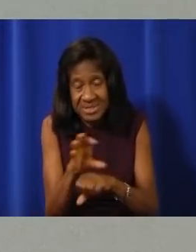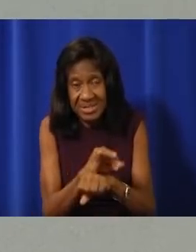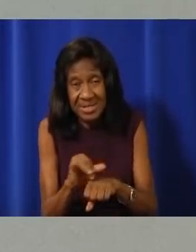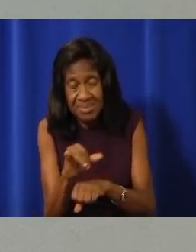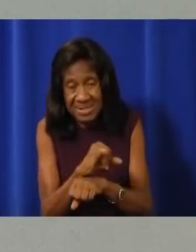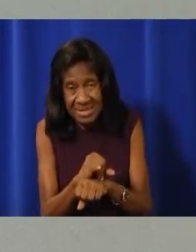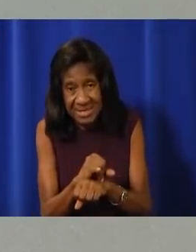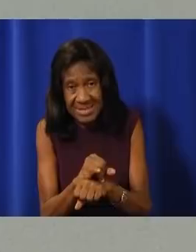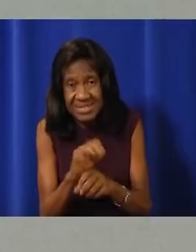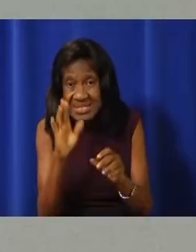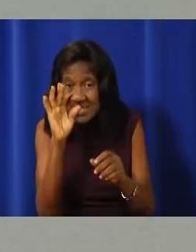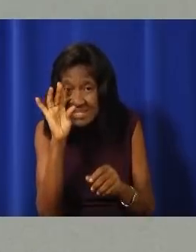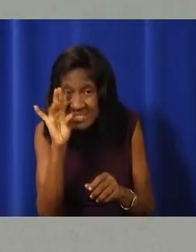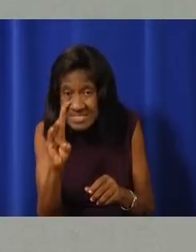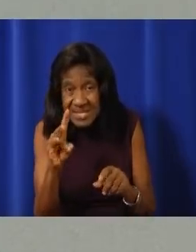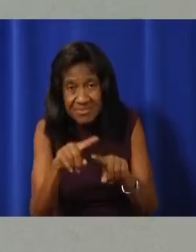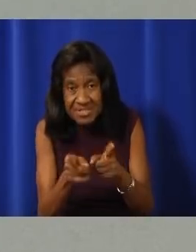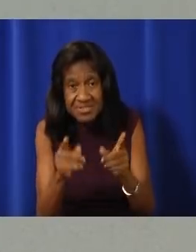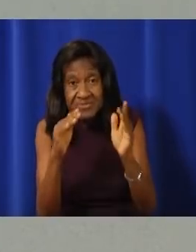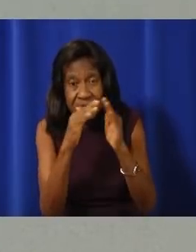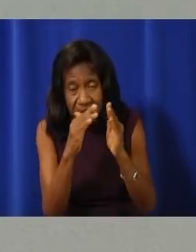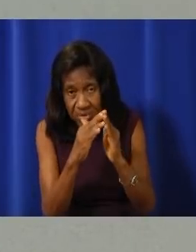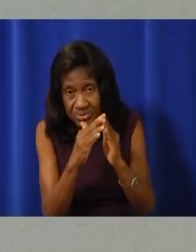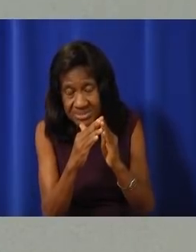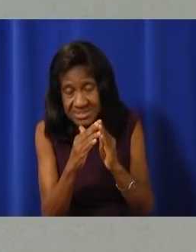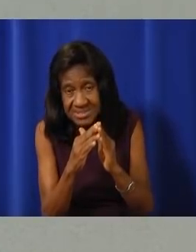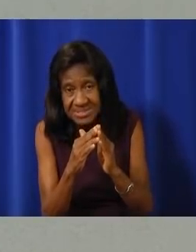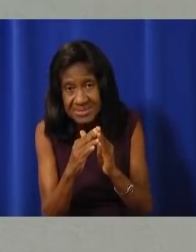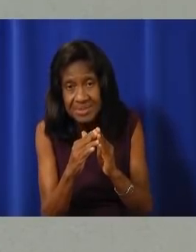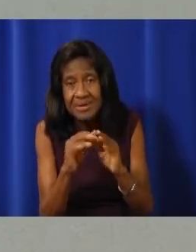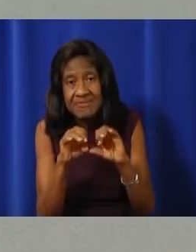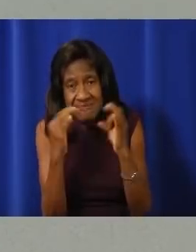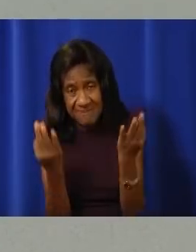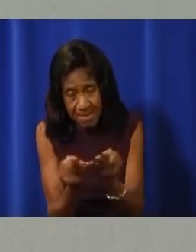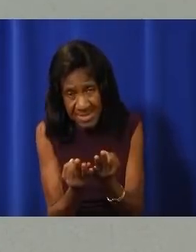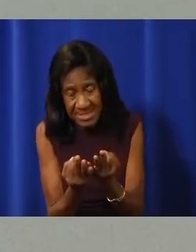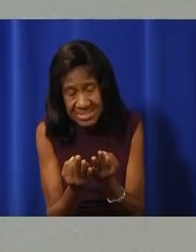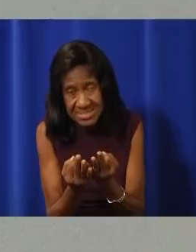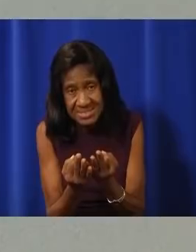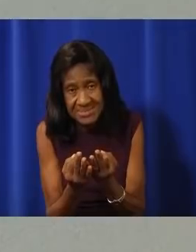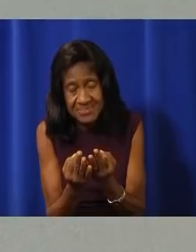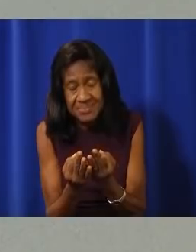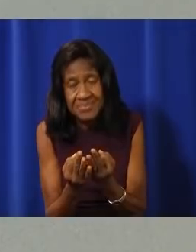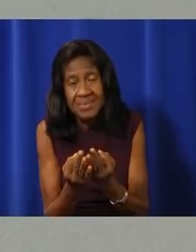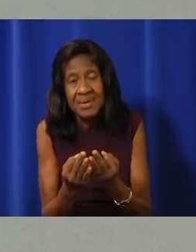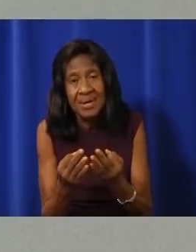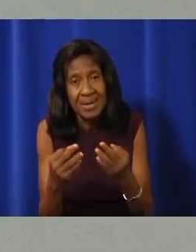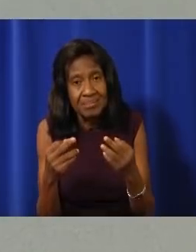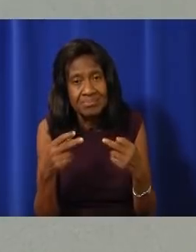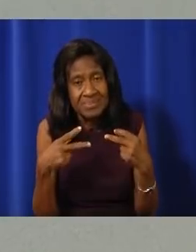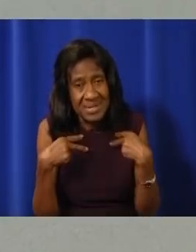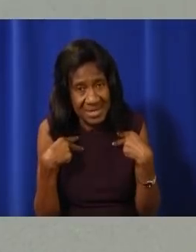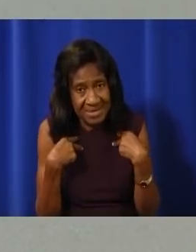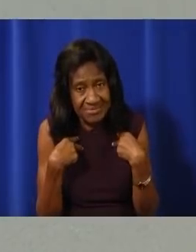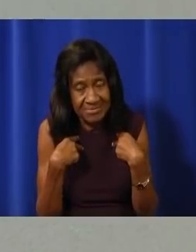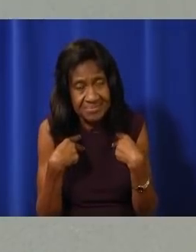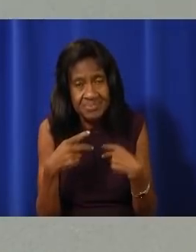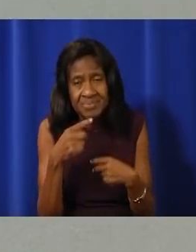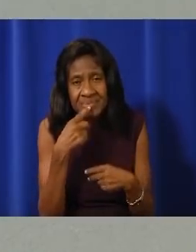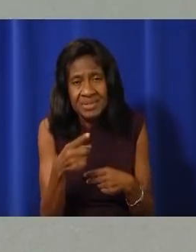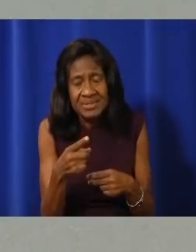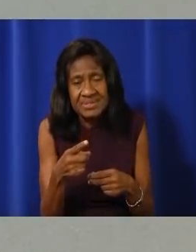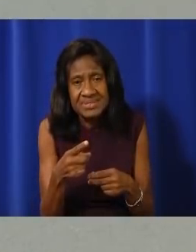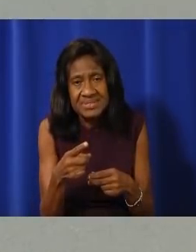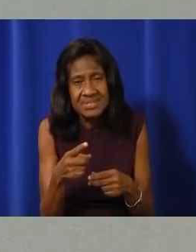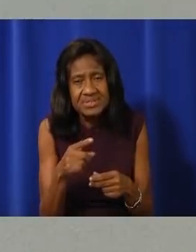community spread. And so far, we're not able to say categorically if it has got into the community through a quarantine